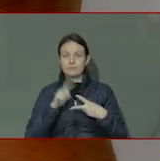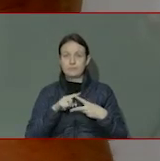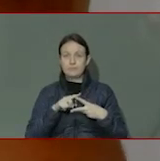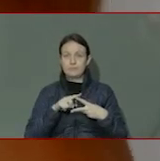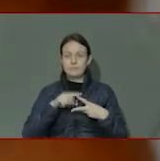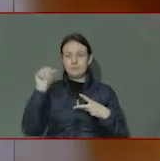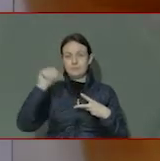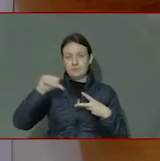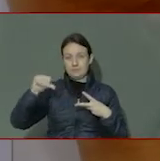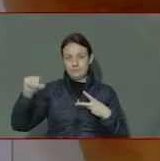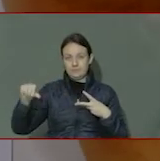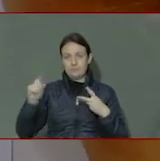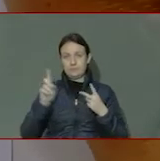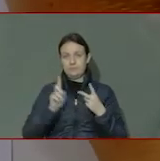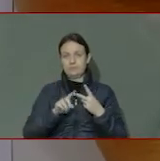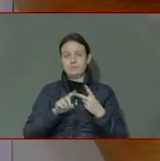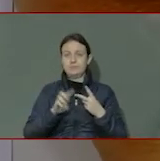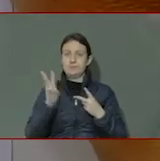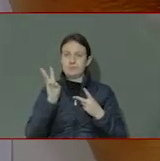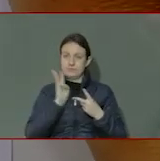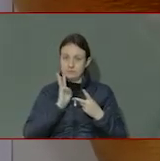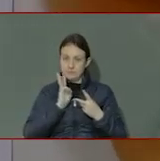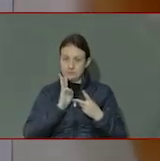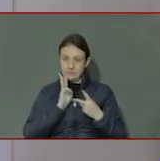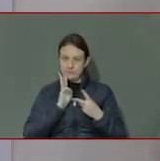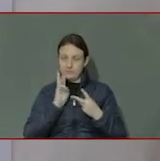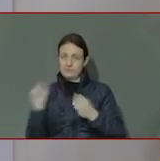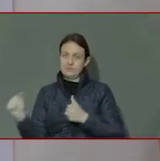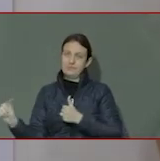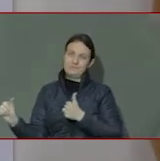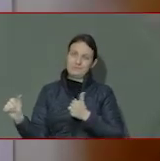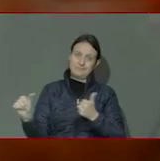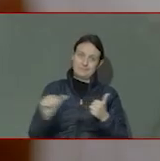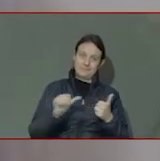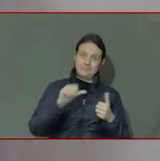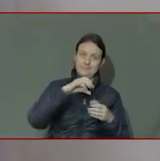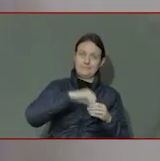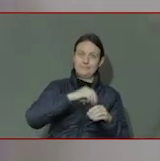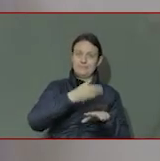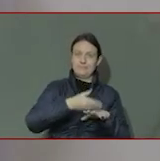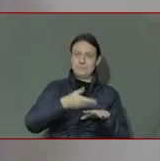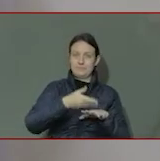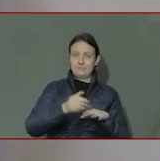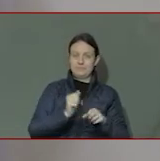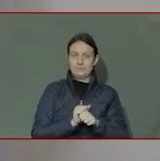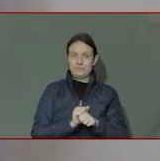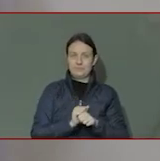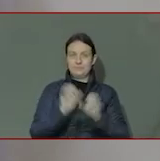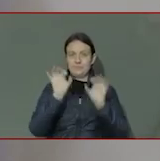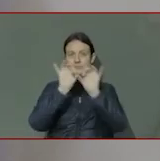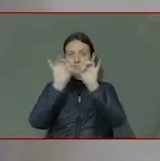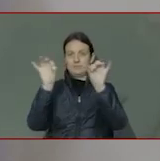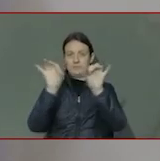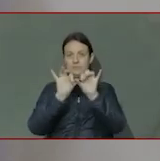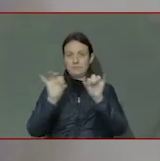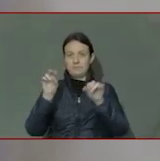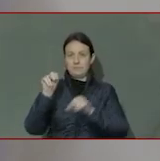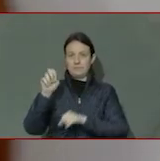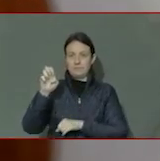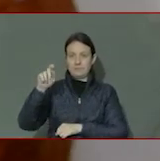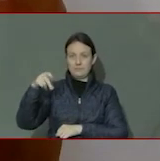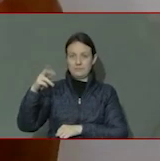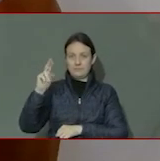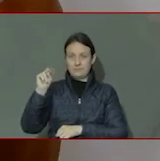salt and water. So through the tubules of the nephron, which I've drawn on the